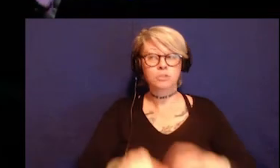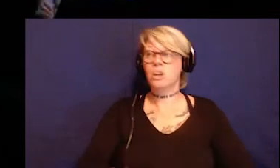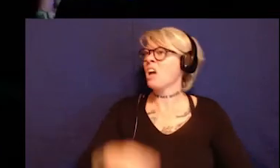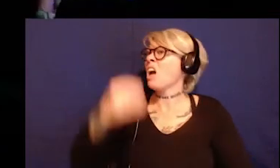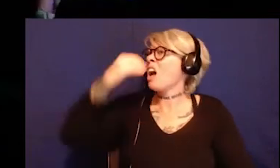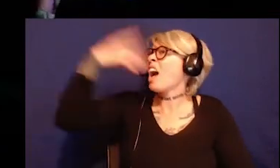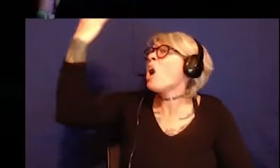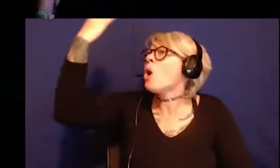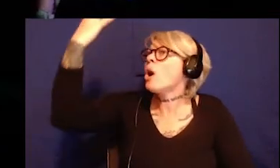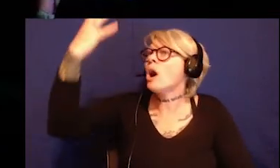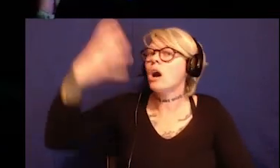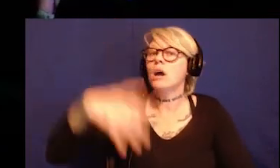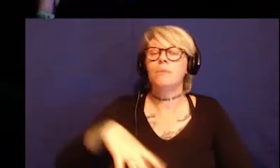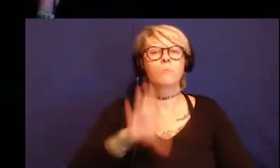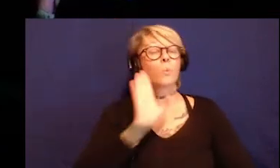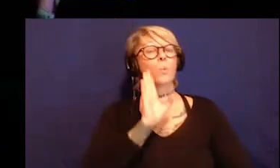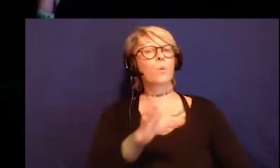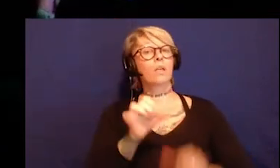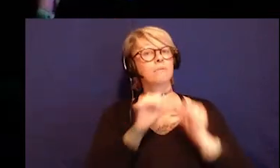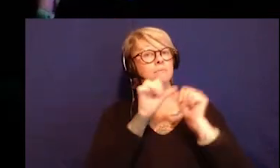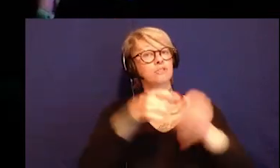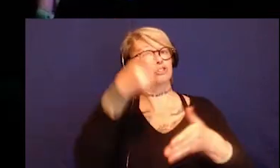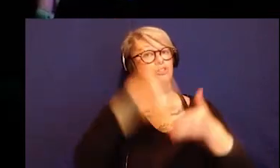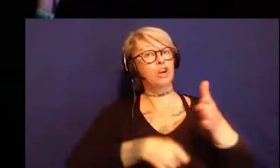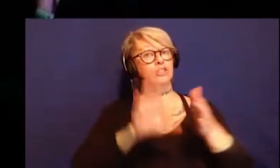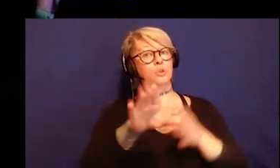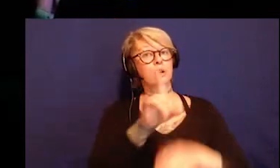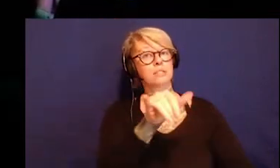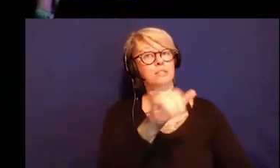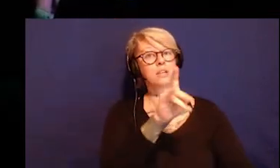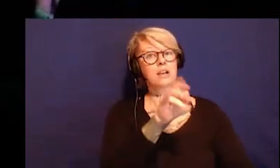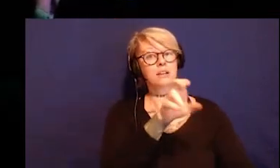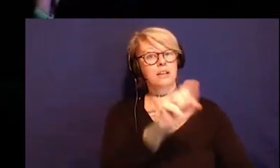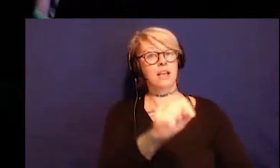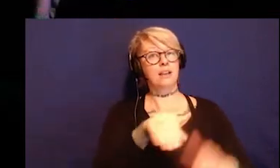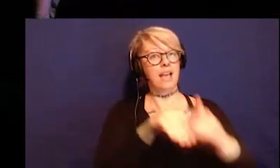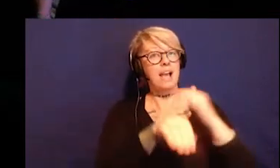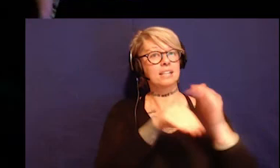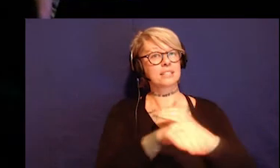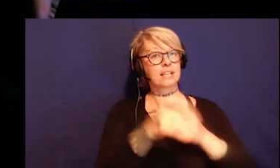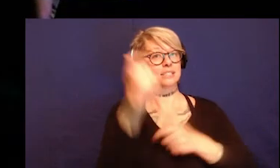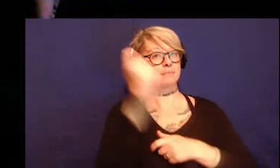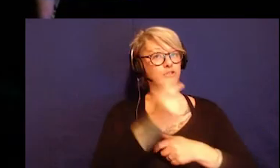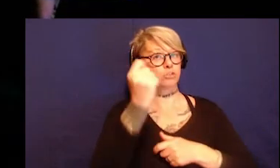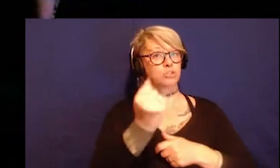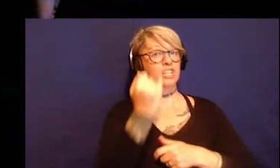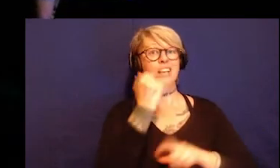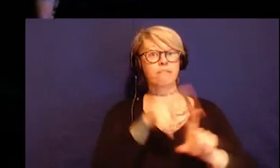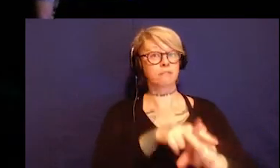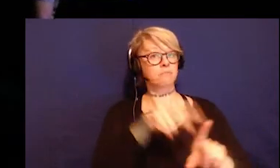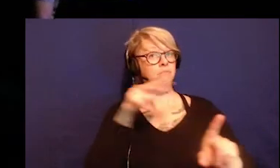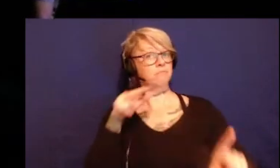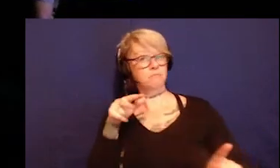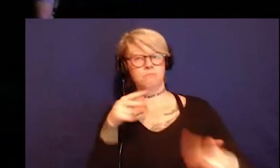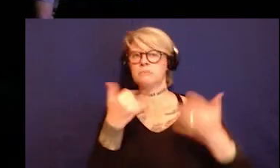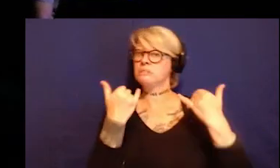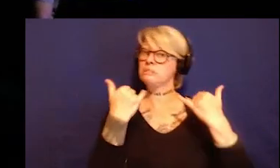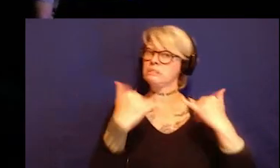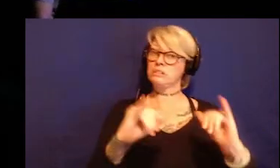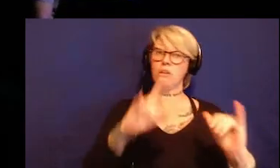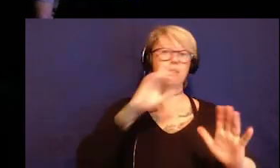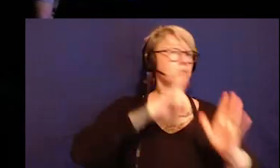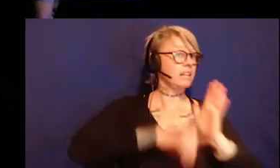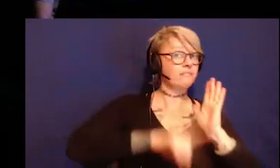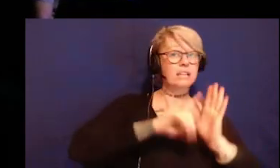anymore. We will continue to charge you for your Dynet Access subscription, even if your access is blocked due to an ongoing investigation related